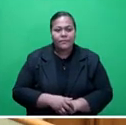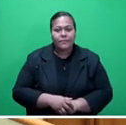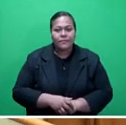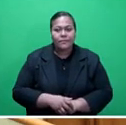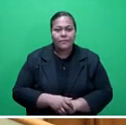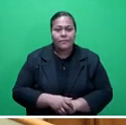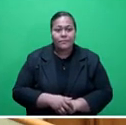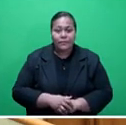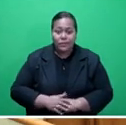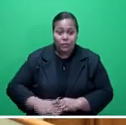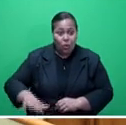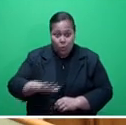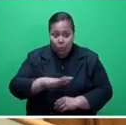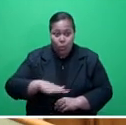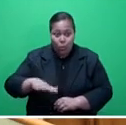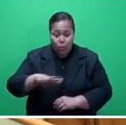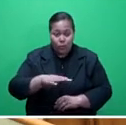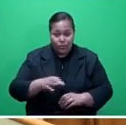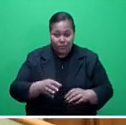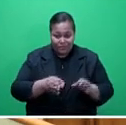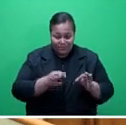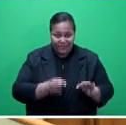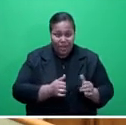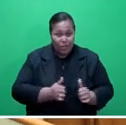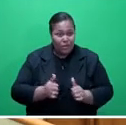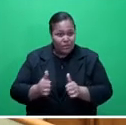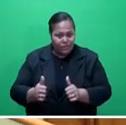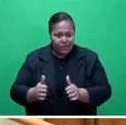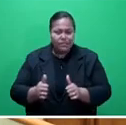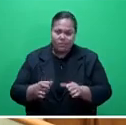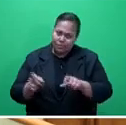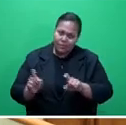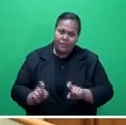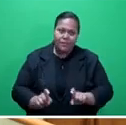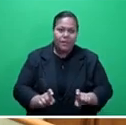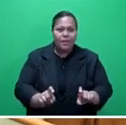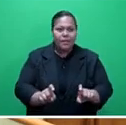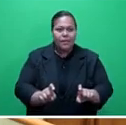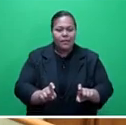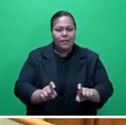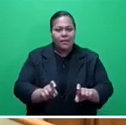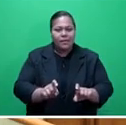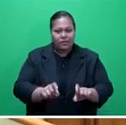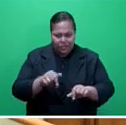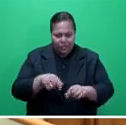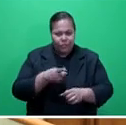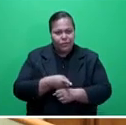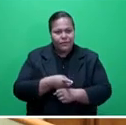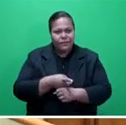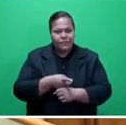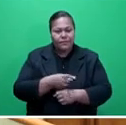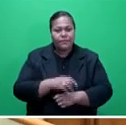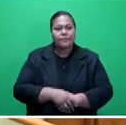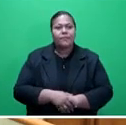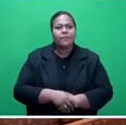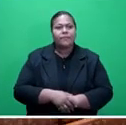All these measures will remain in place for the duration of this sitting week.